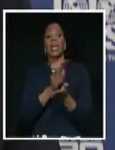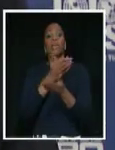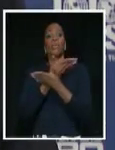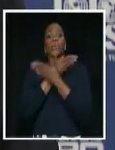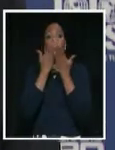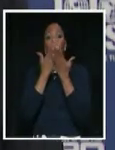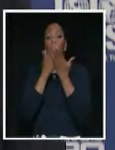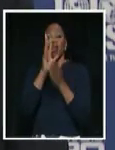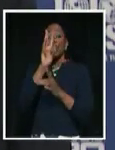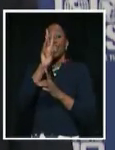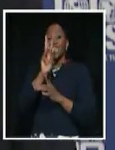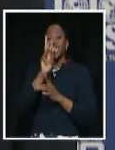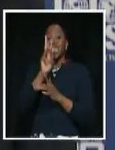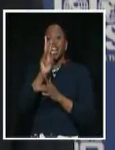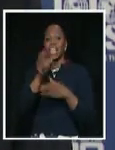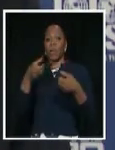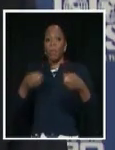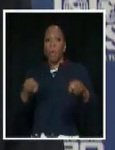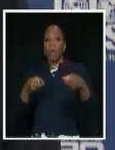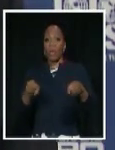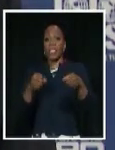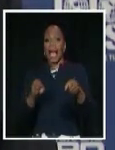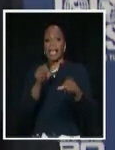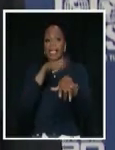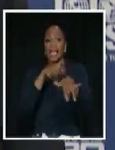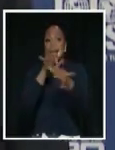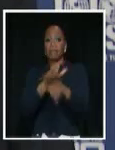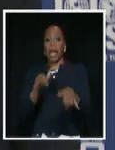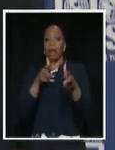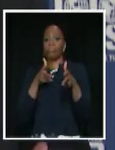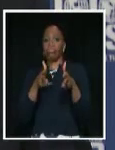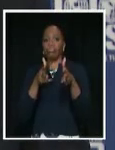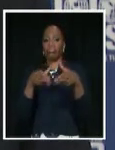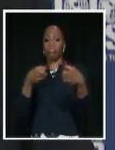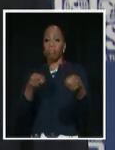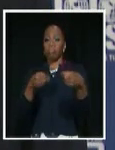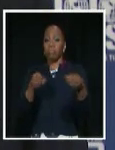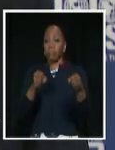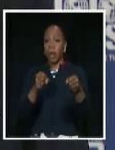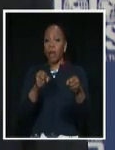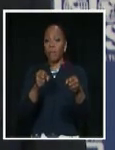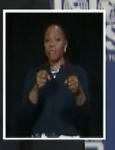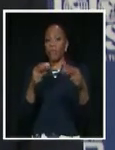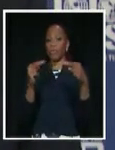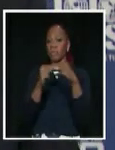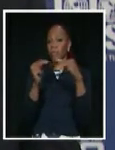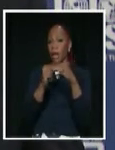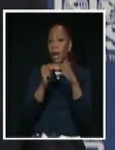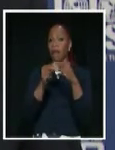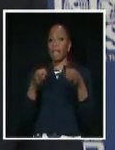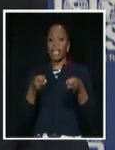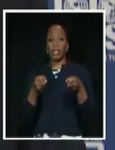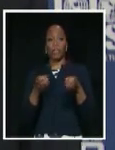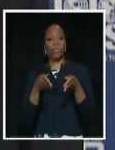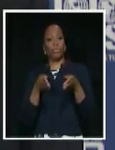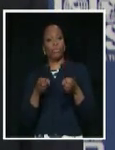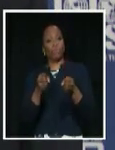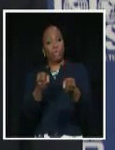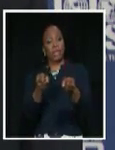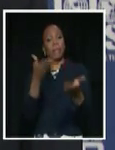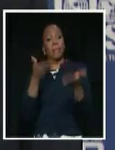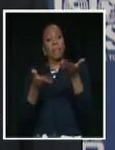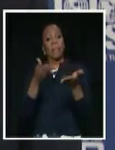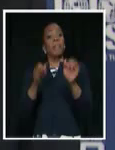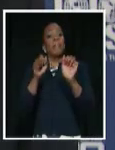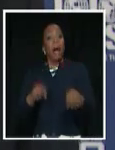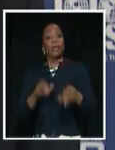6 motorcycles can gather together at one time and drive on any one of our highways or streets. That may be a possible answer to it. But